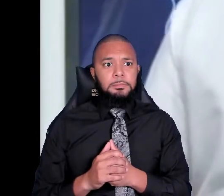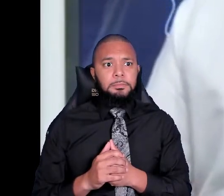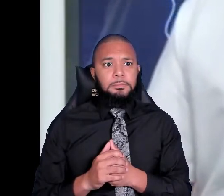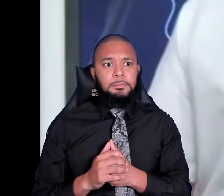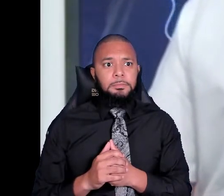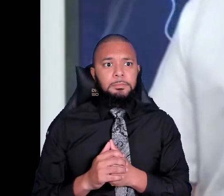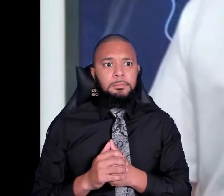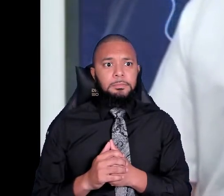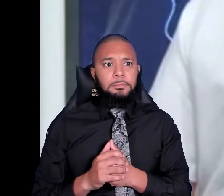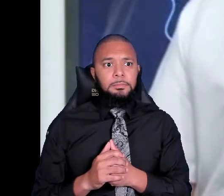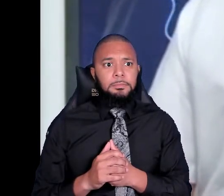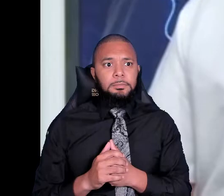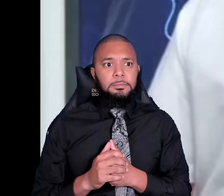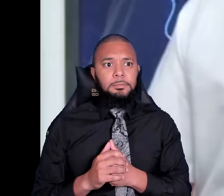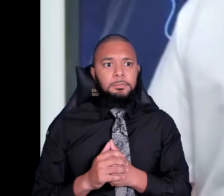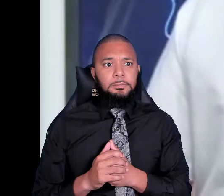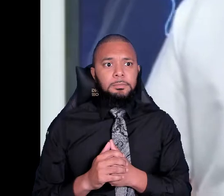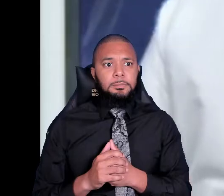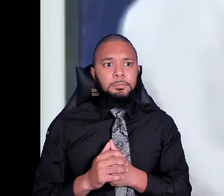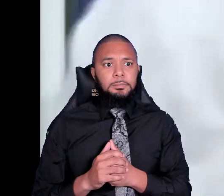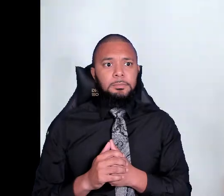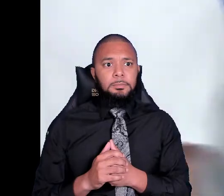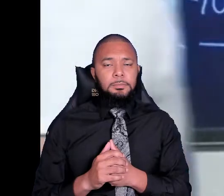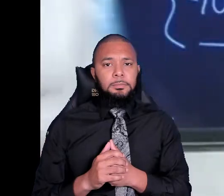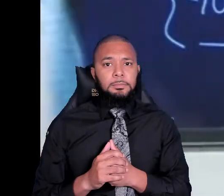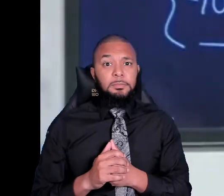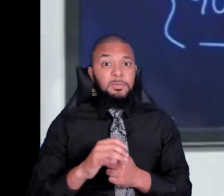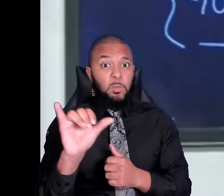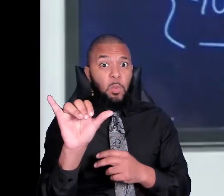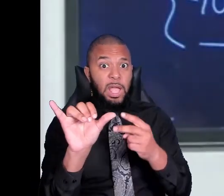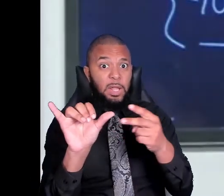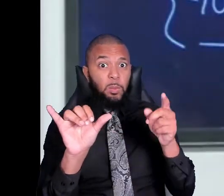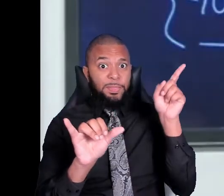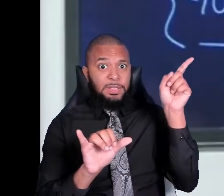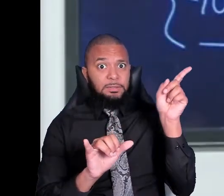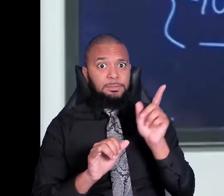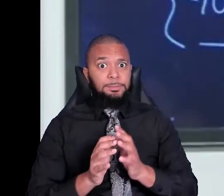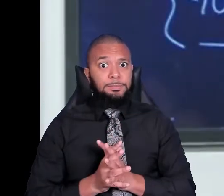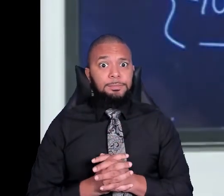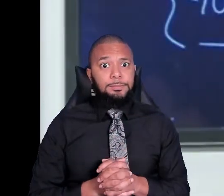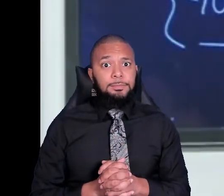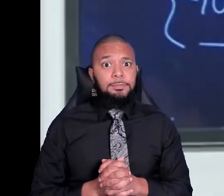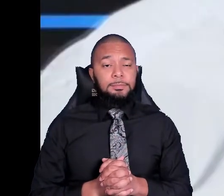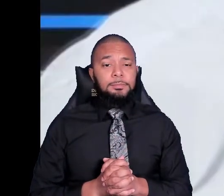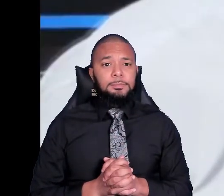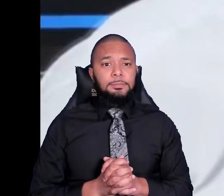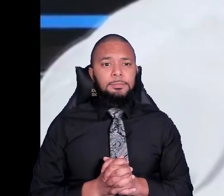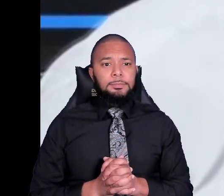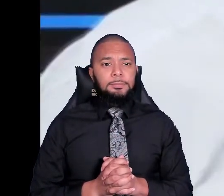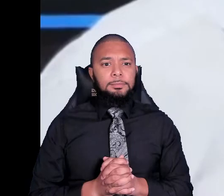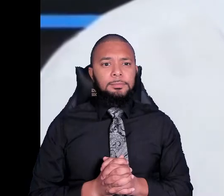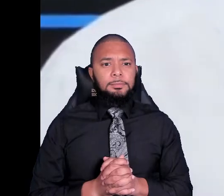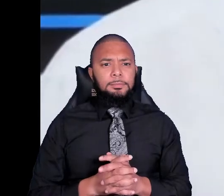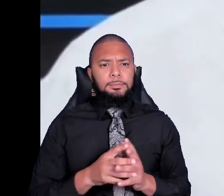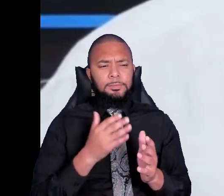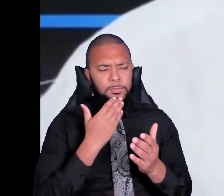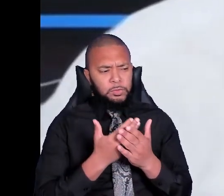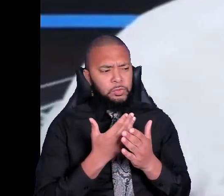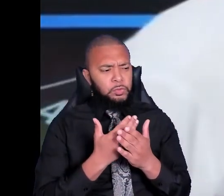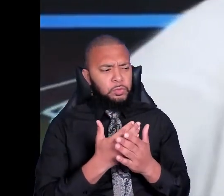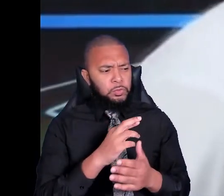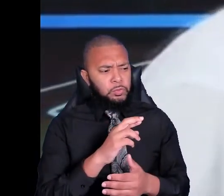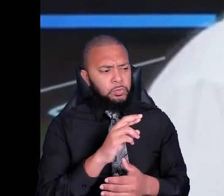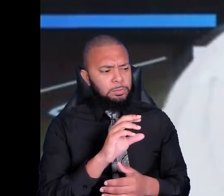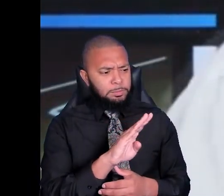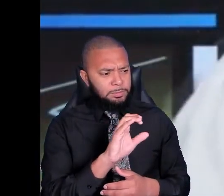is negative 3 41s. Okay? Good job, Becca. Now,